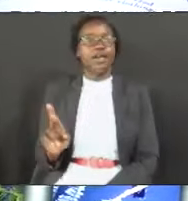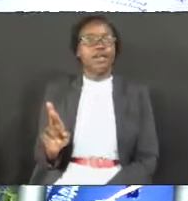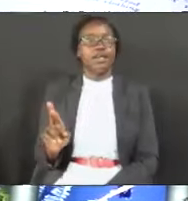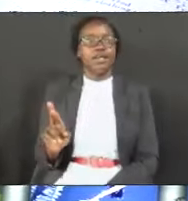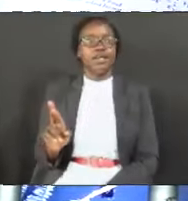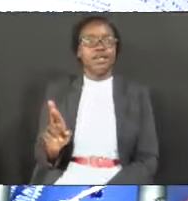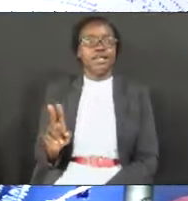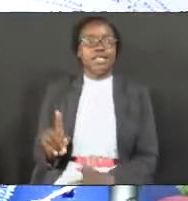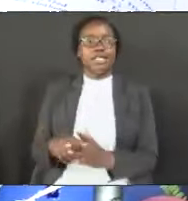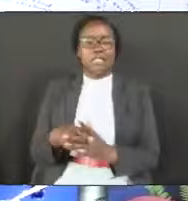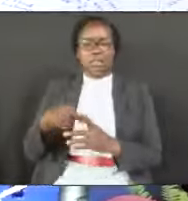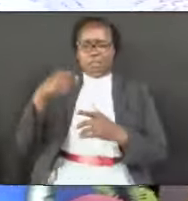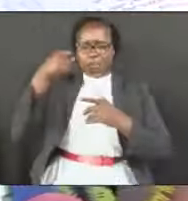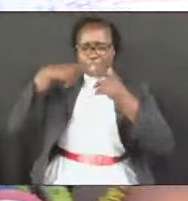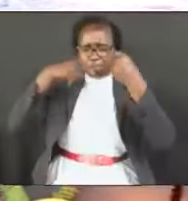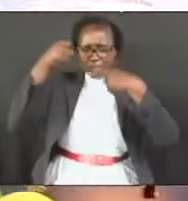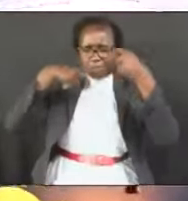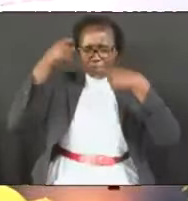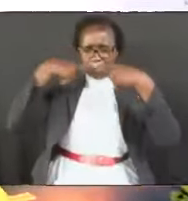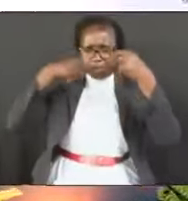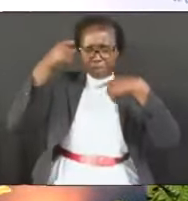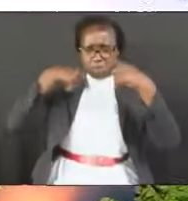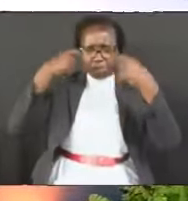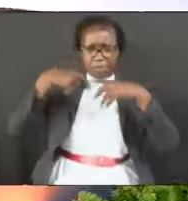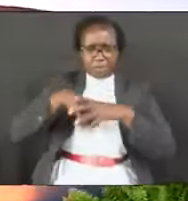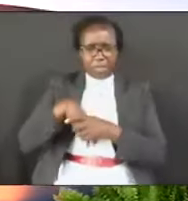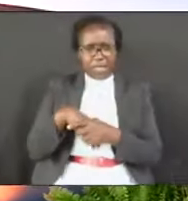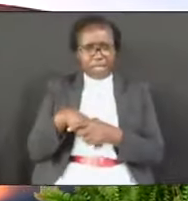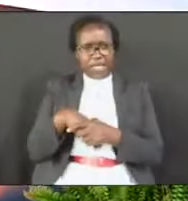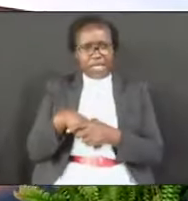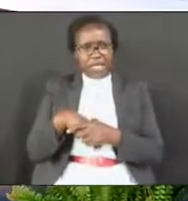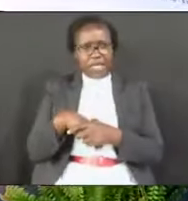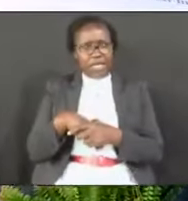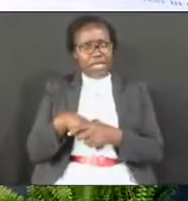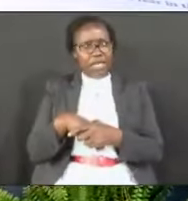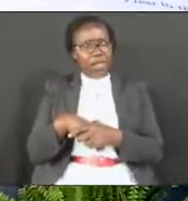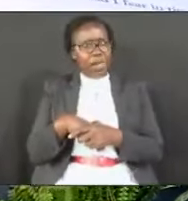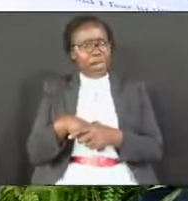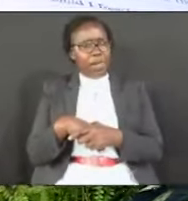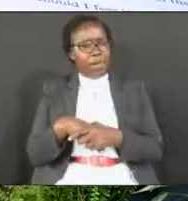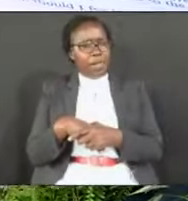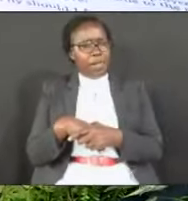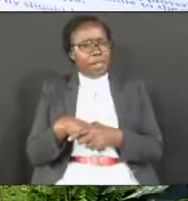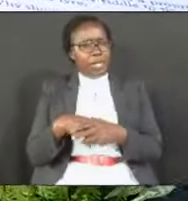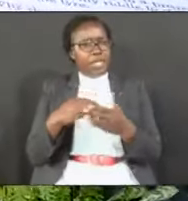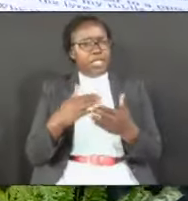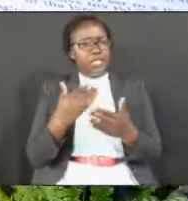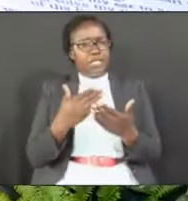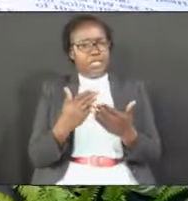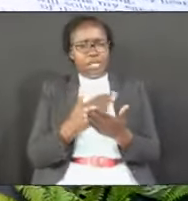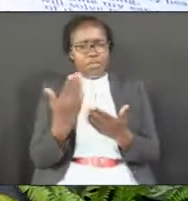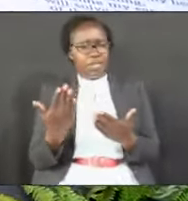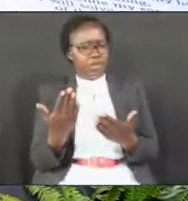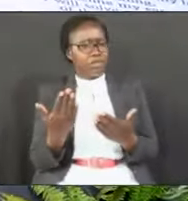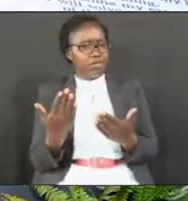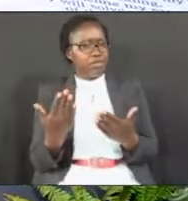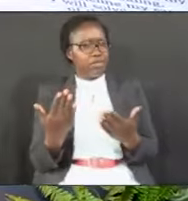started crying. Can I say something in the next 1 or 2 minutes before I move from this verse?